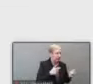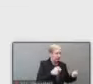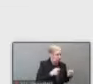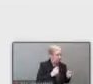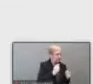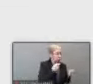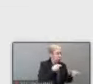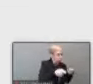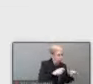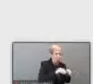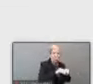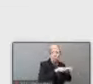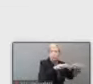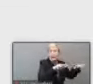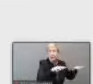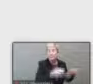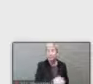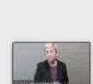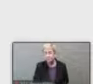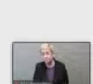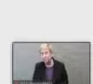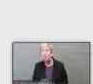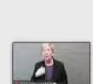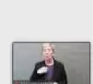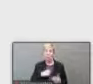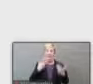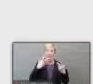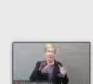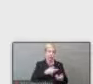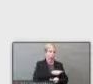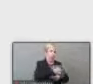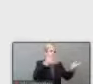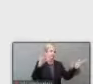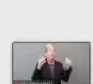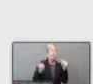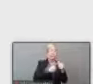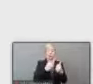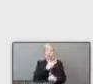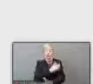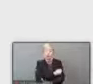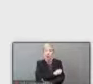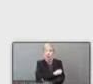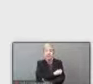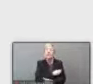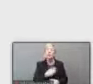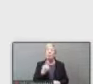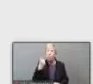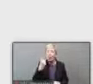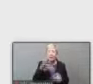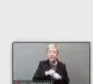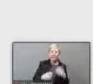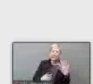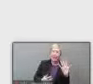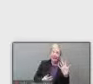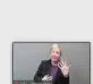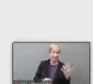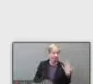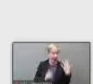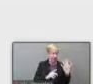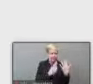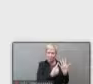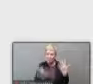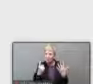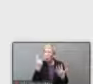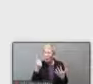effectively. We have now given first shots to more than 1 in 5 New Mexicans aged 16 and older. We've